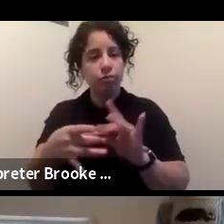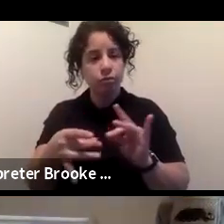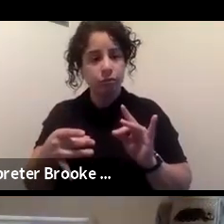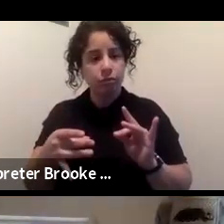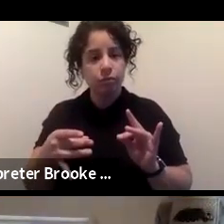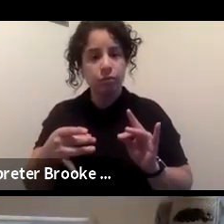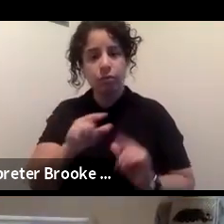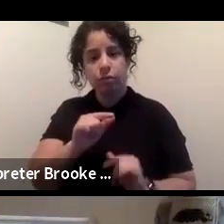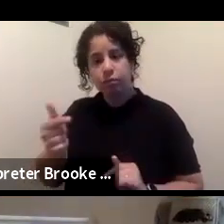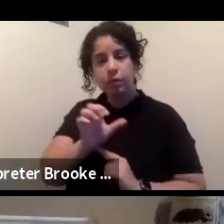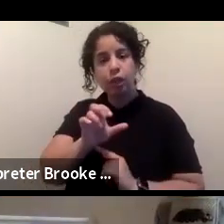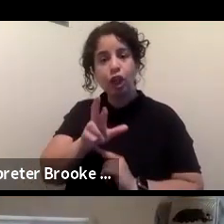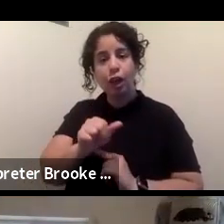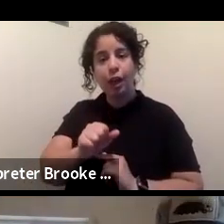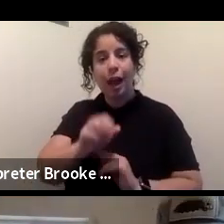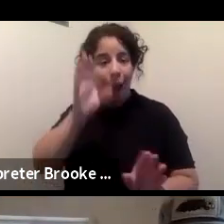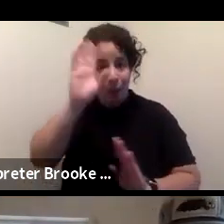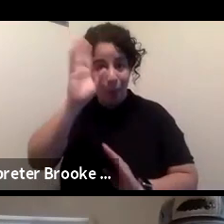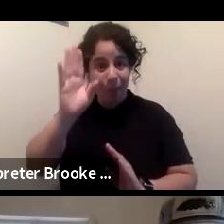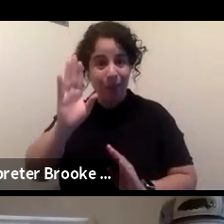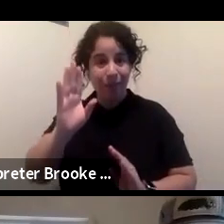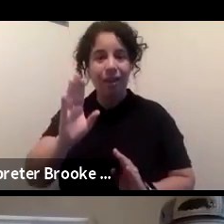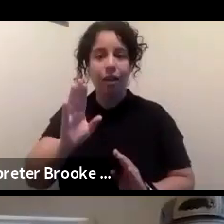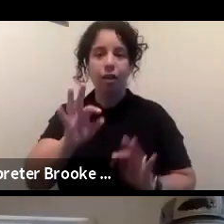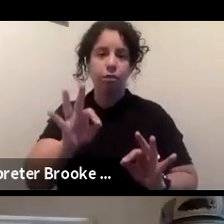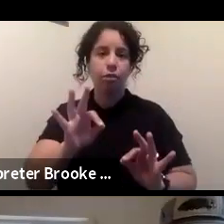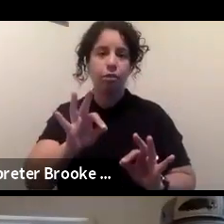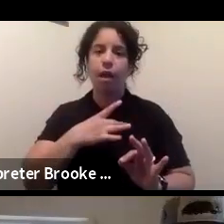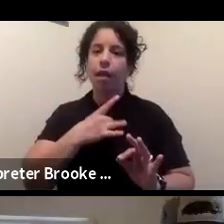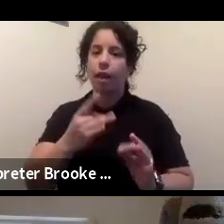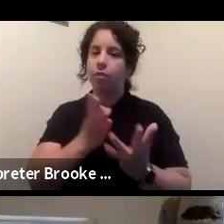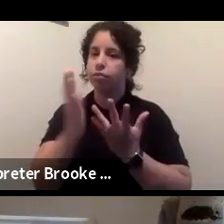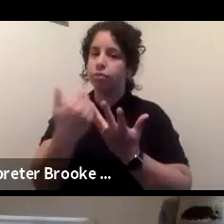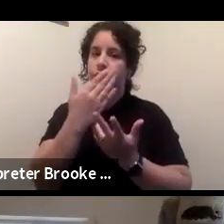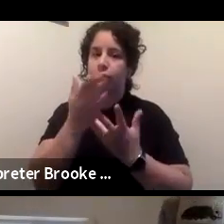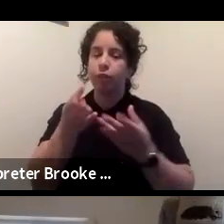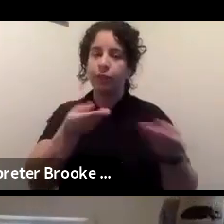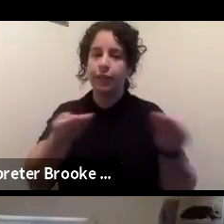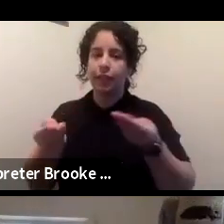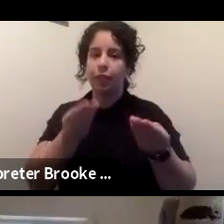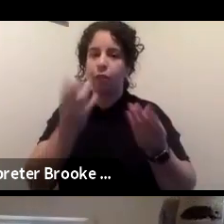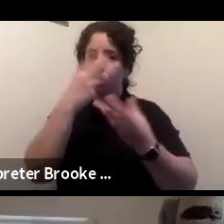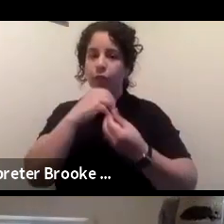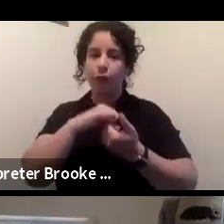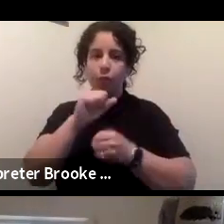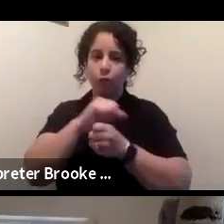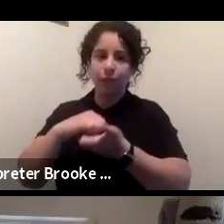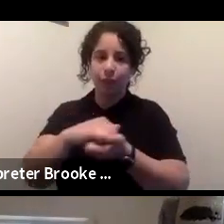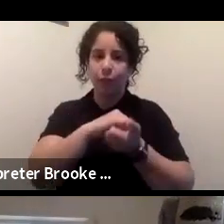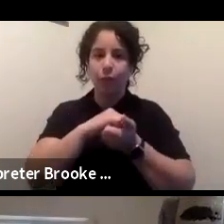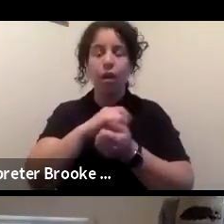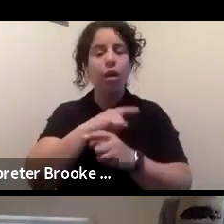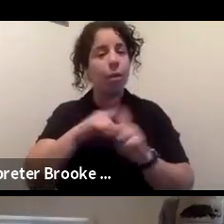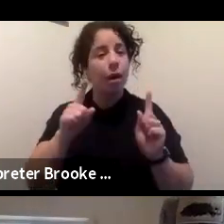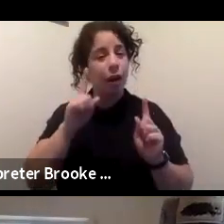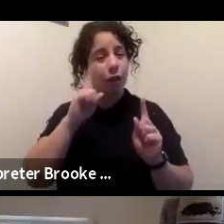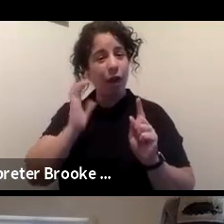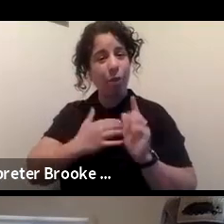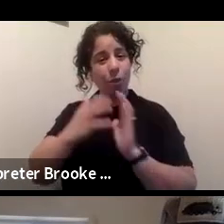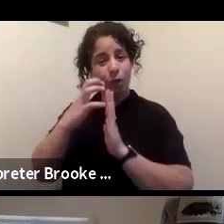Claudia. My colleagues, I love that we're doing transparent facilitation. This is a beautiful way to work together. I believe according to our script,